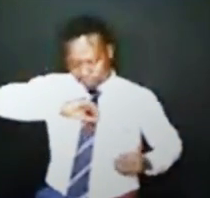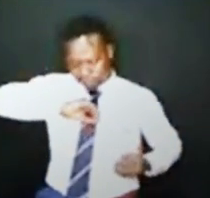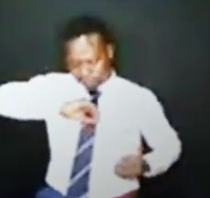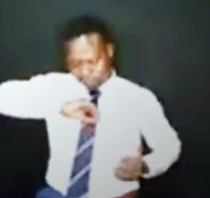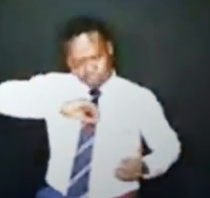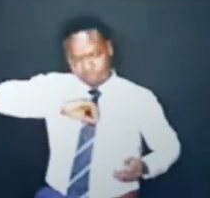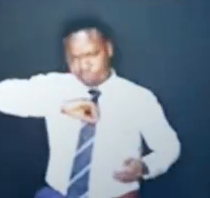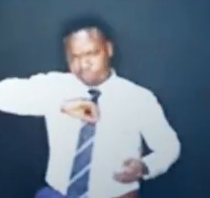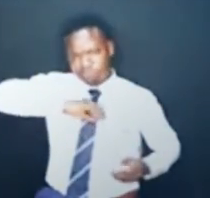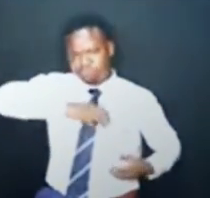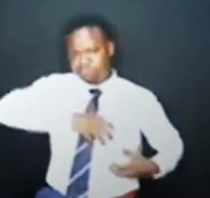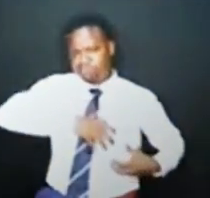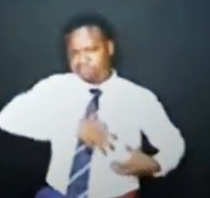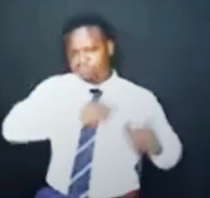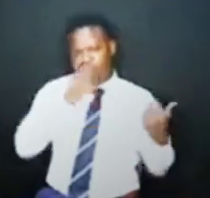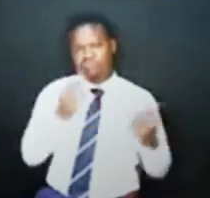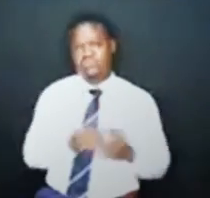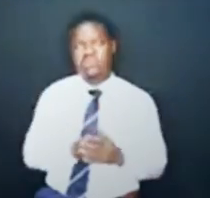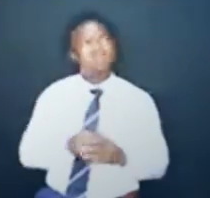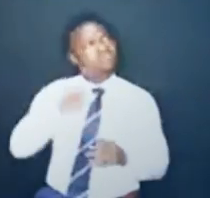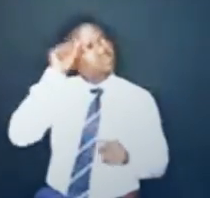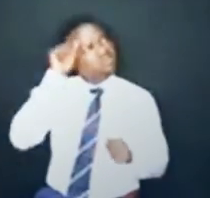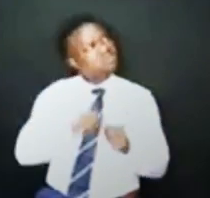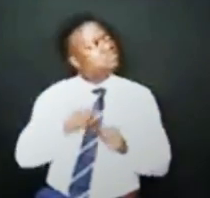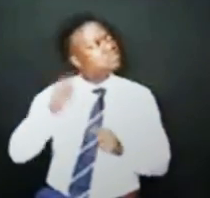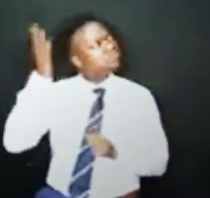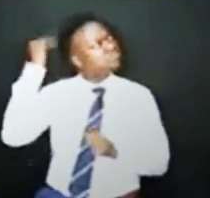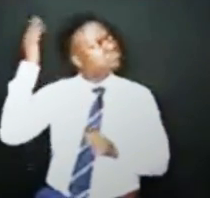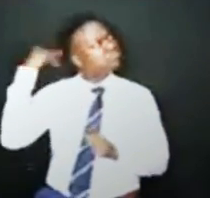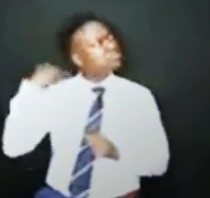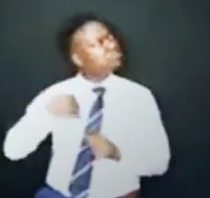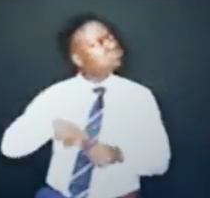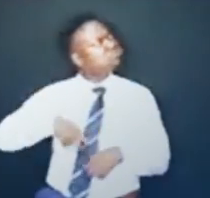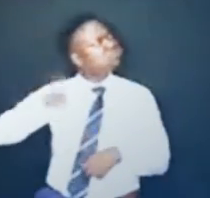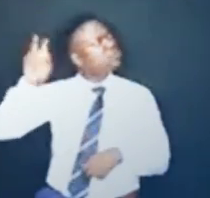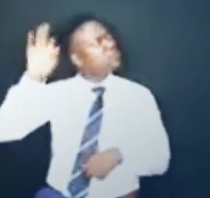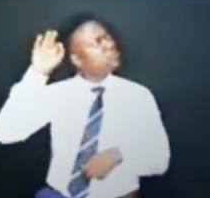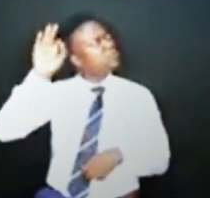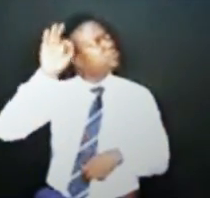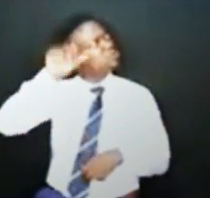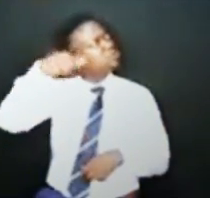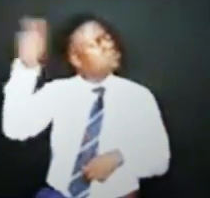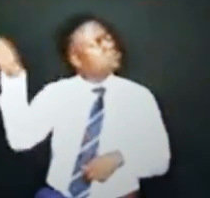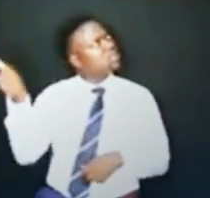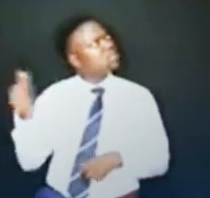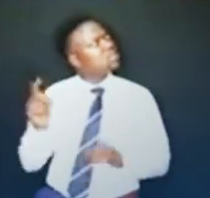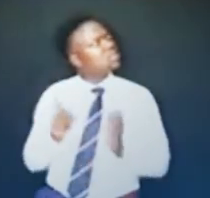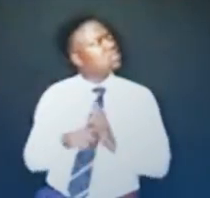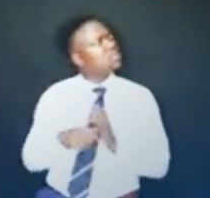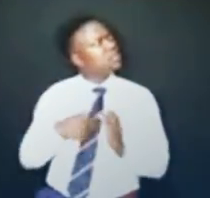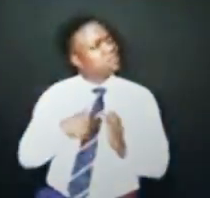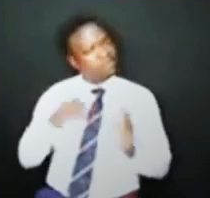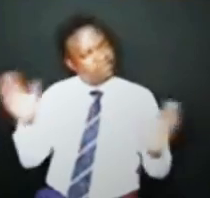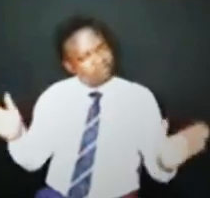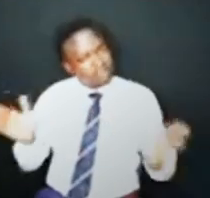was preaching somewhere. Then I encourage the people to